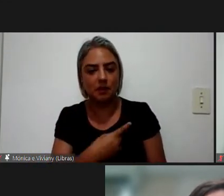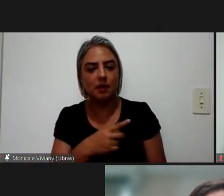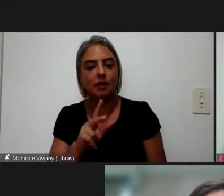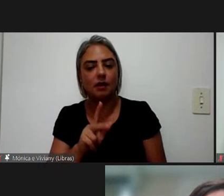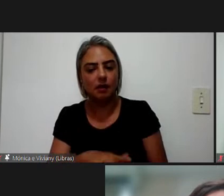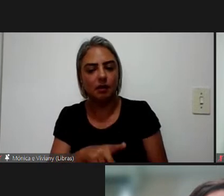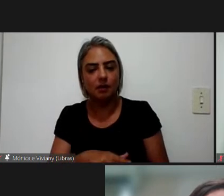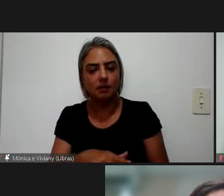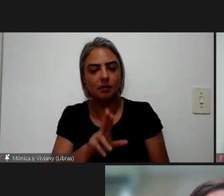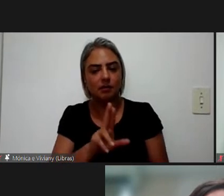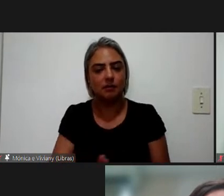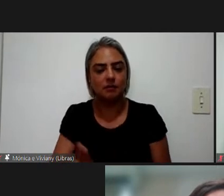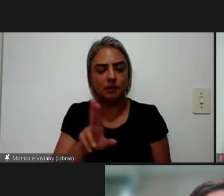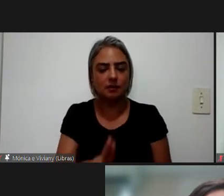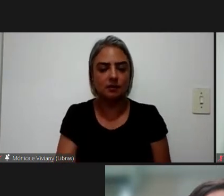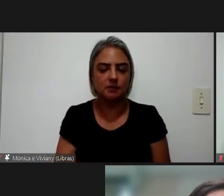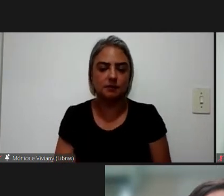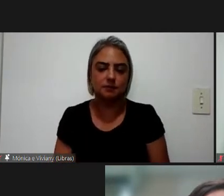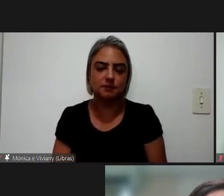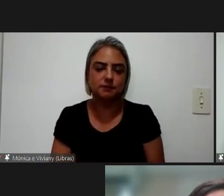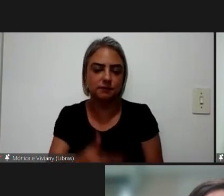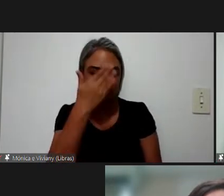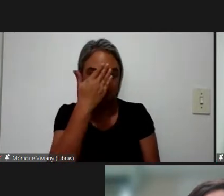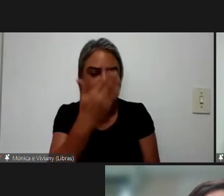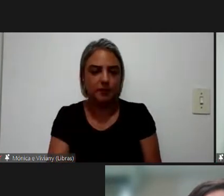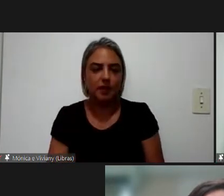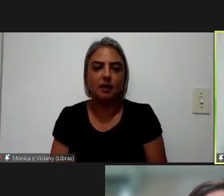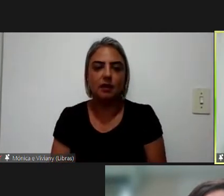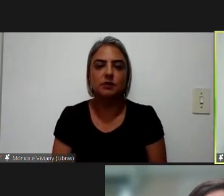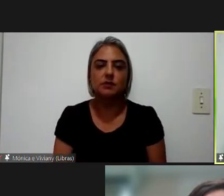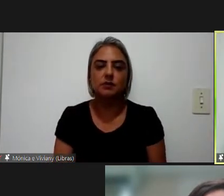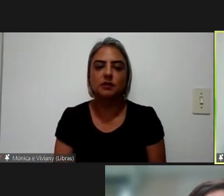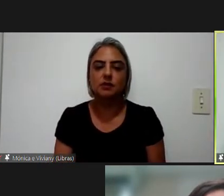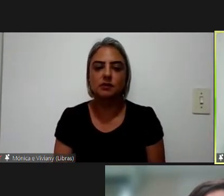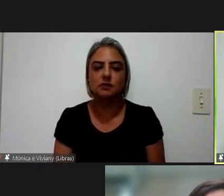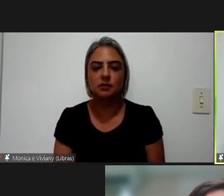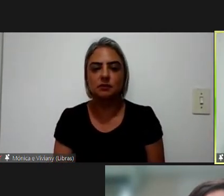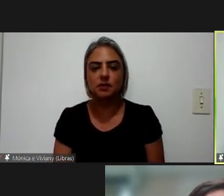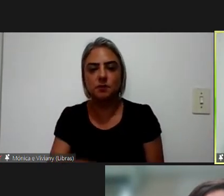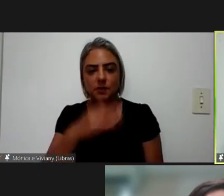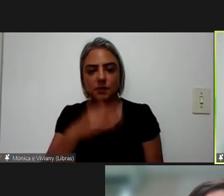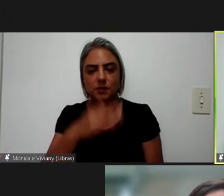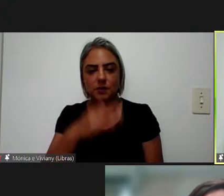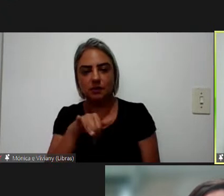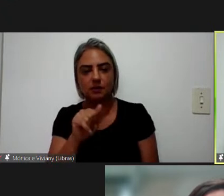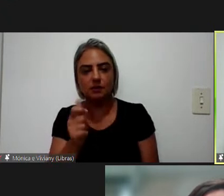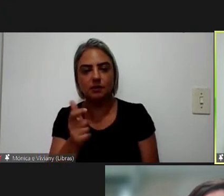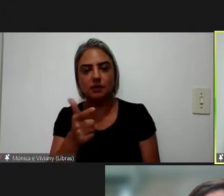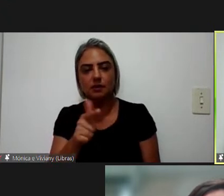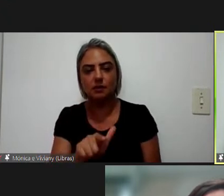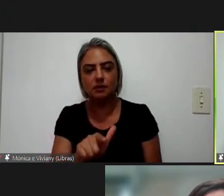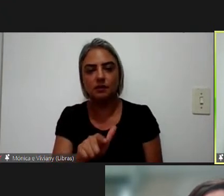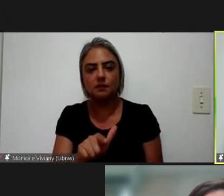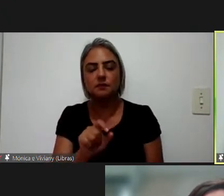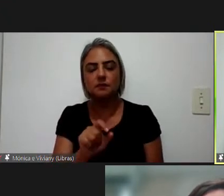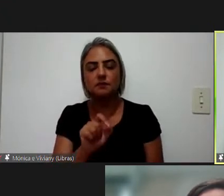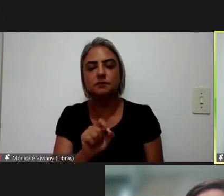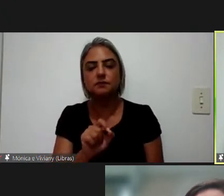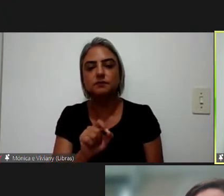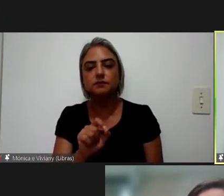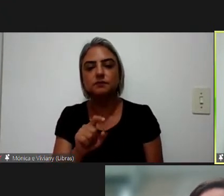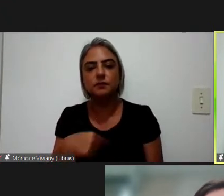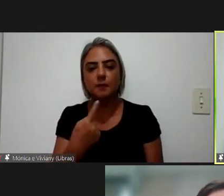important act for us to that it is used. So thank you very much. Thank you, Ana Laura,